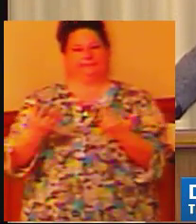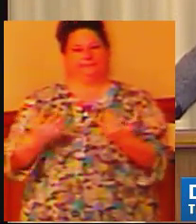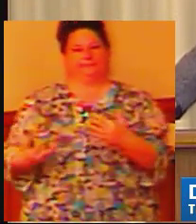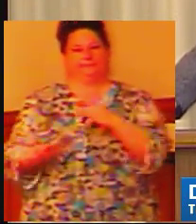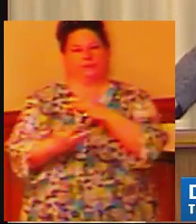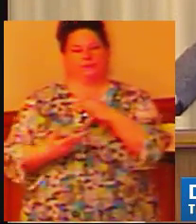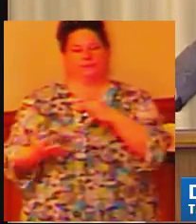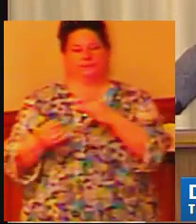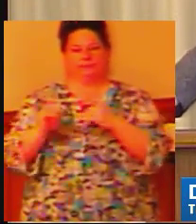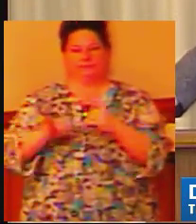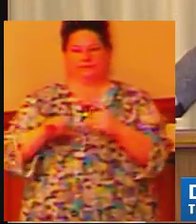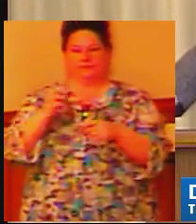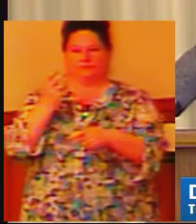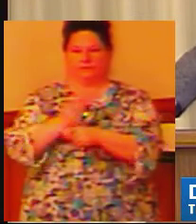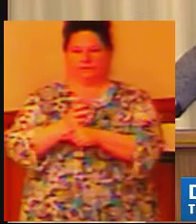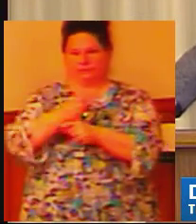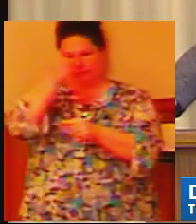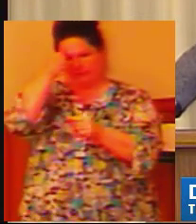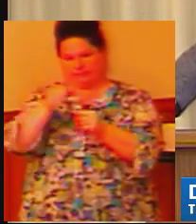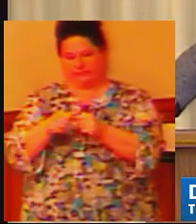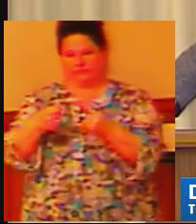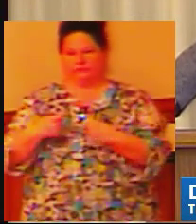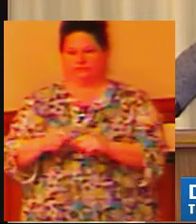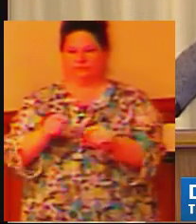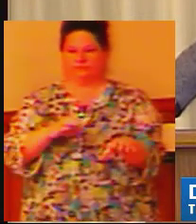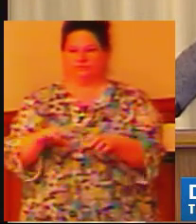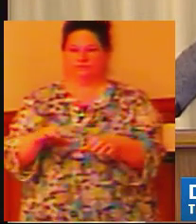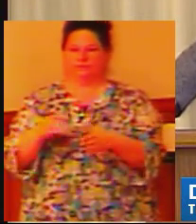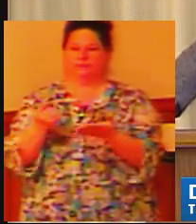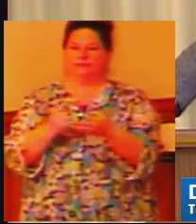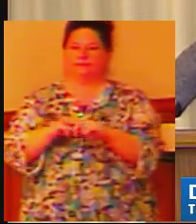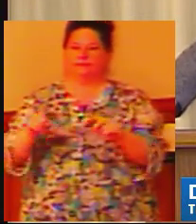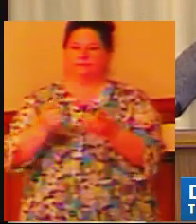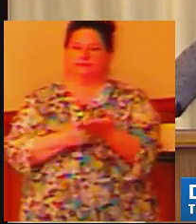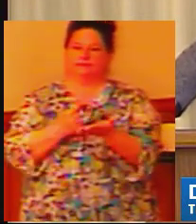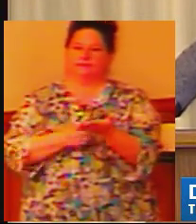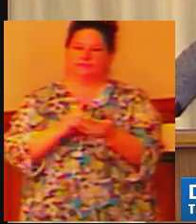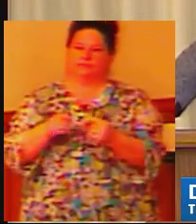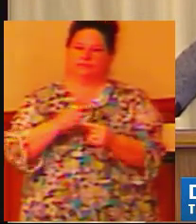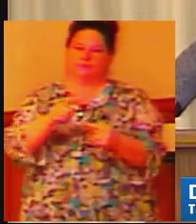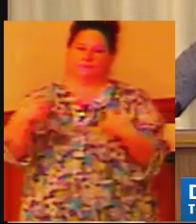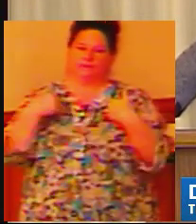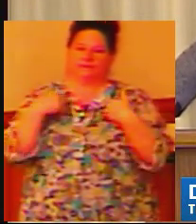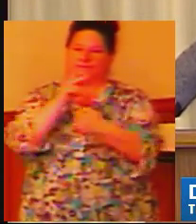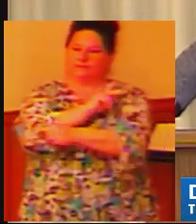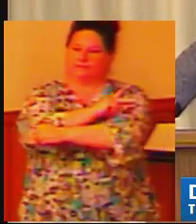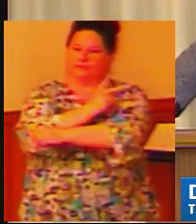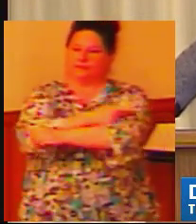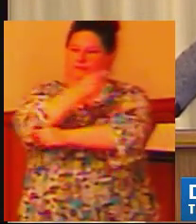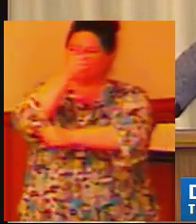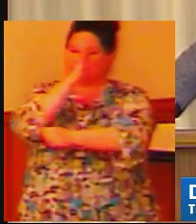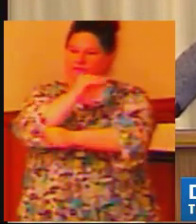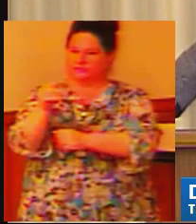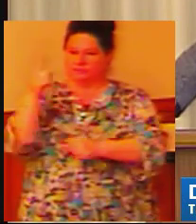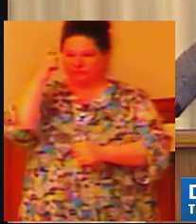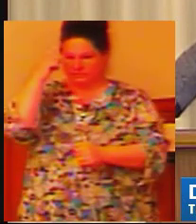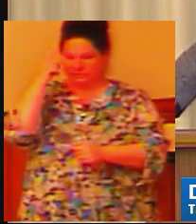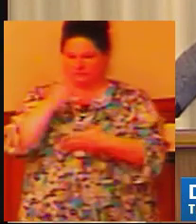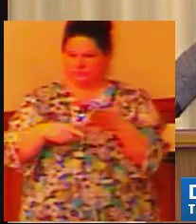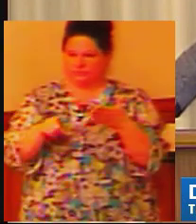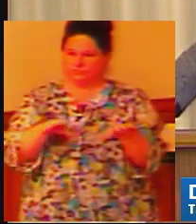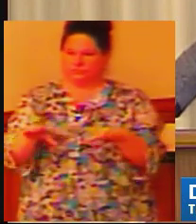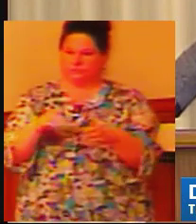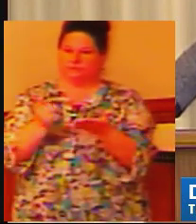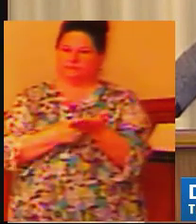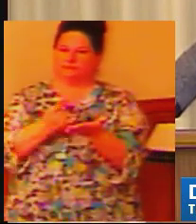that's a hard thing to remember to try to do, but sometimes when you get the power of God and you realize what you've done, sometimes you